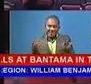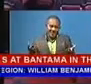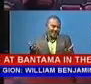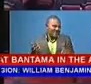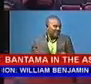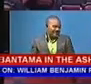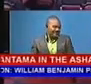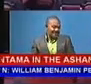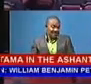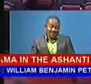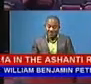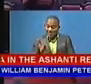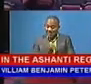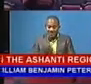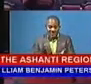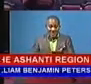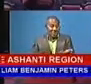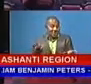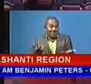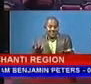So are you seeing the report?